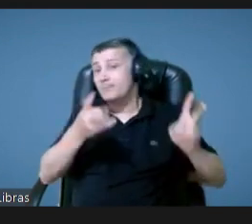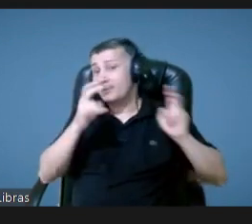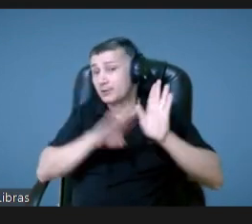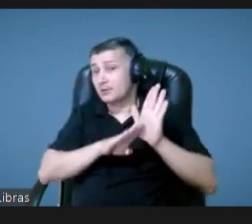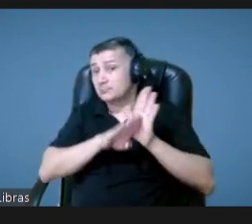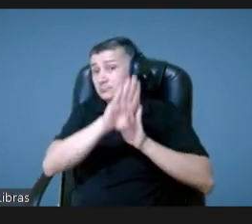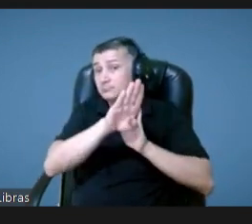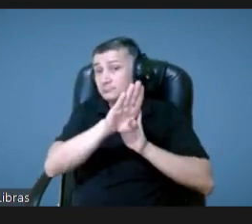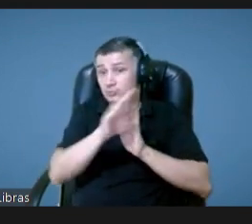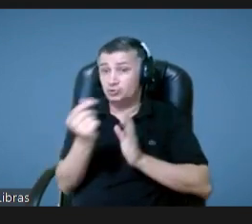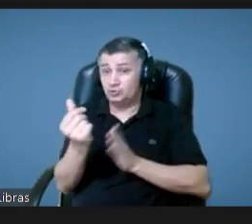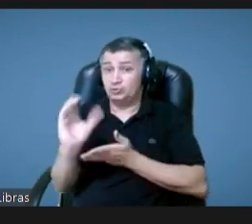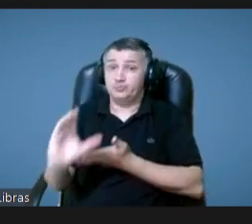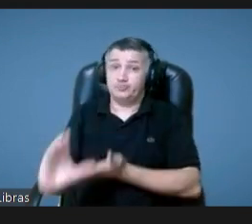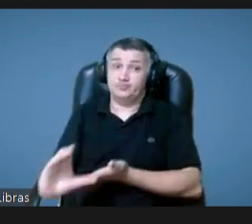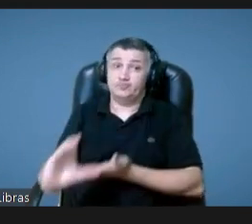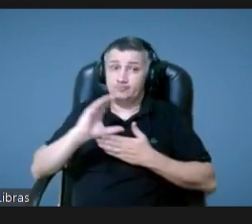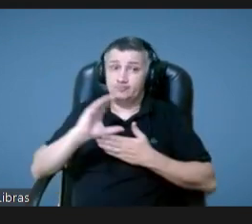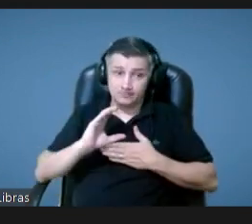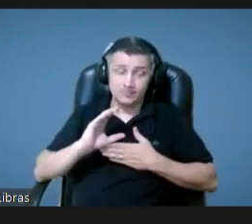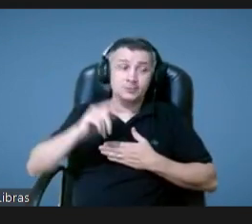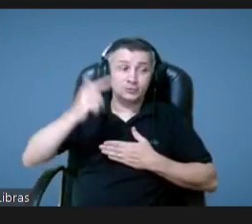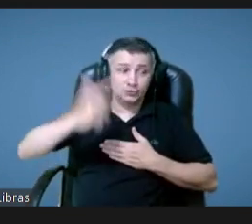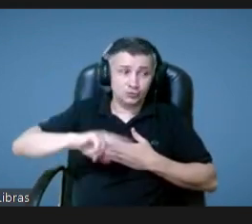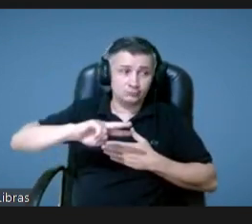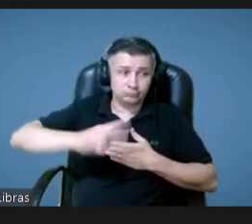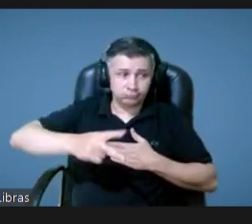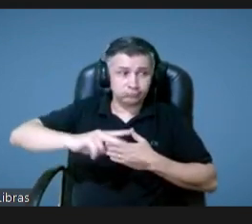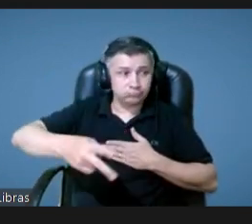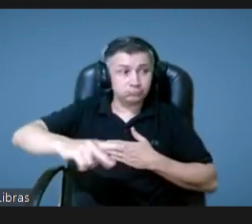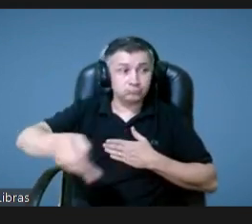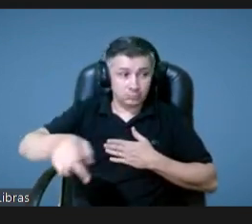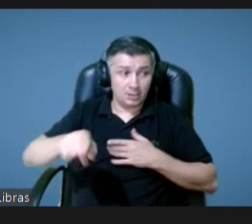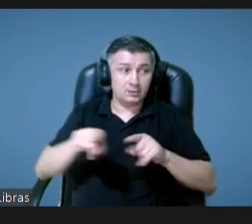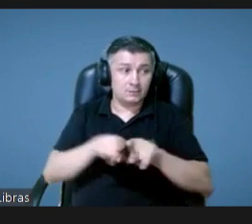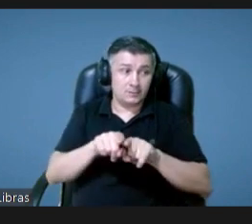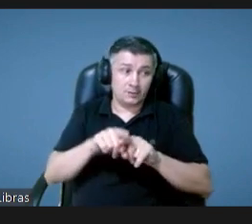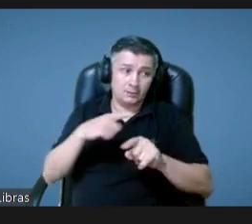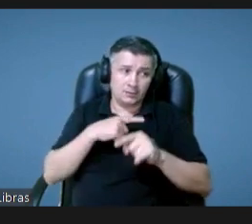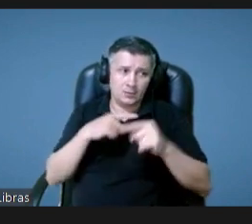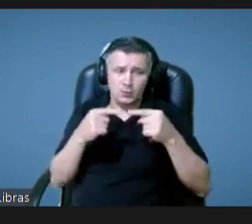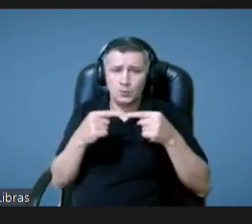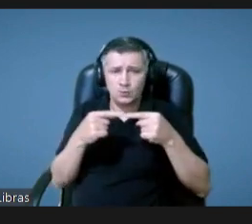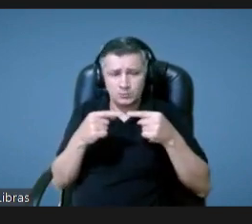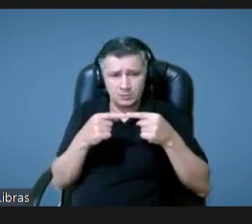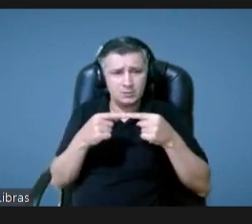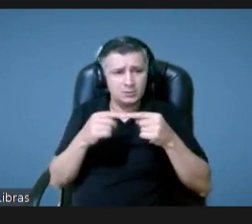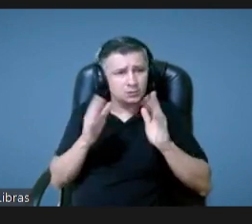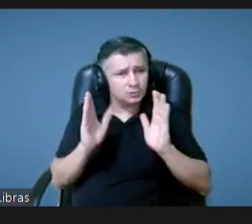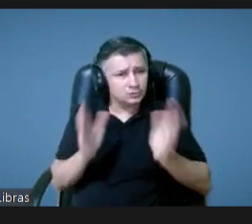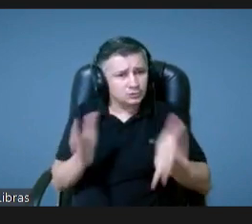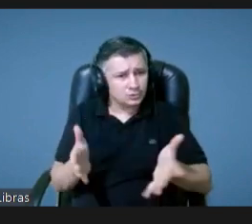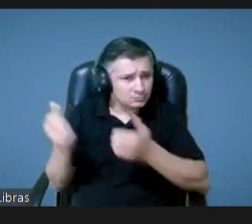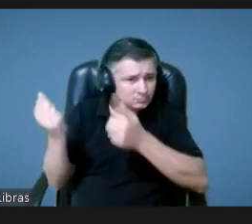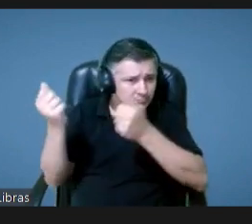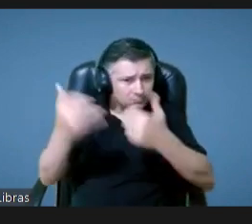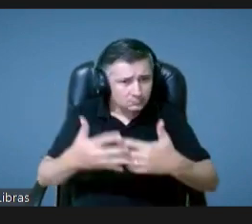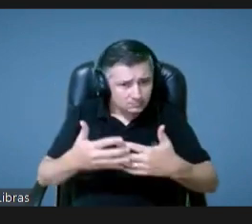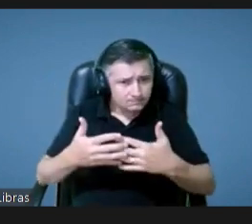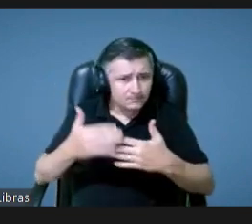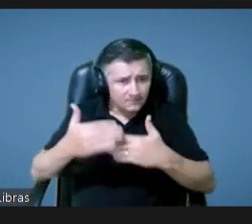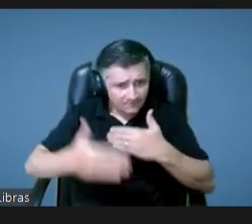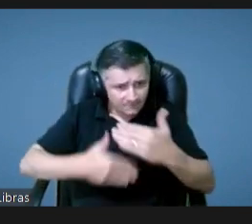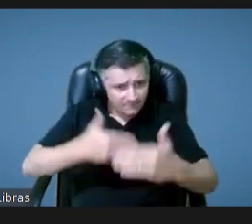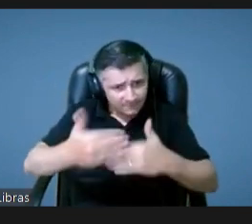isolate that, we would have seen a growth in recurring revenue. And this is in line